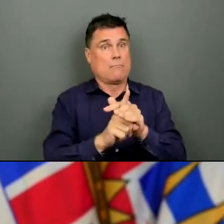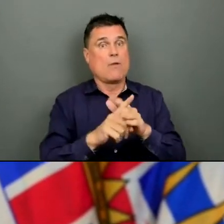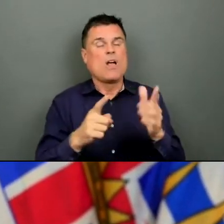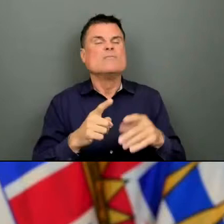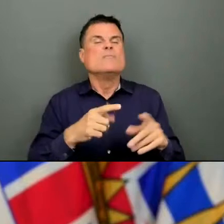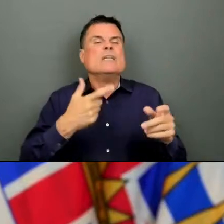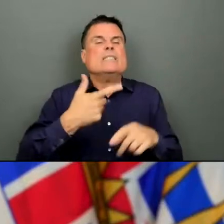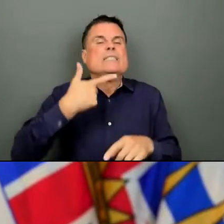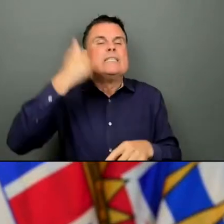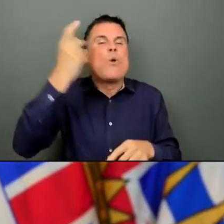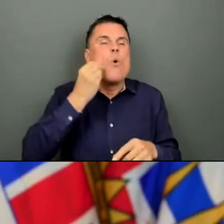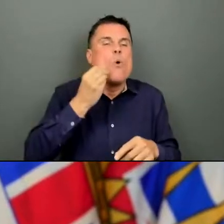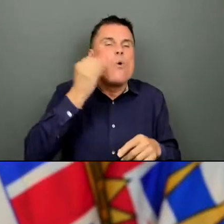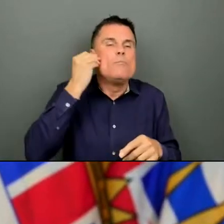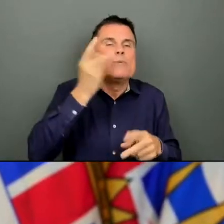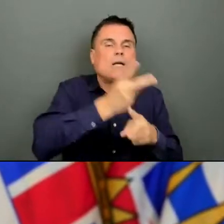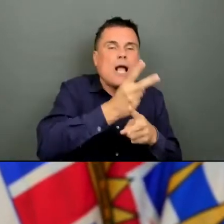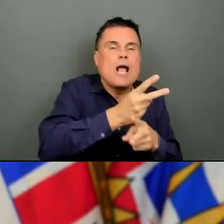2 in acute care.